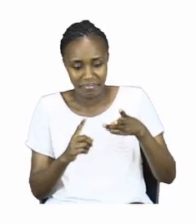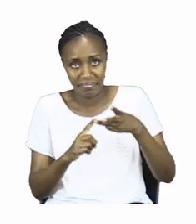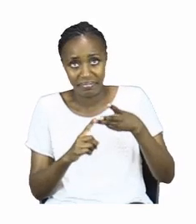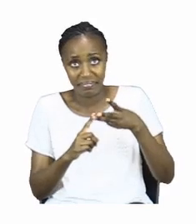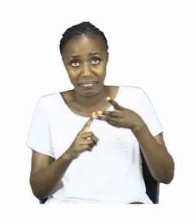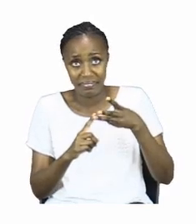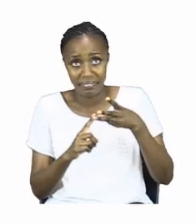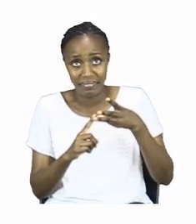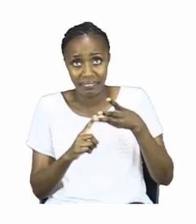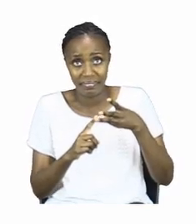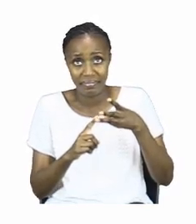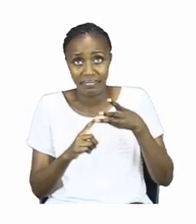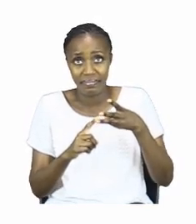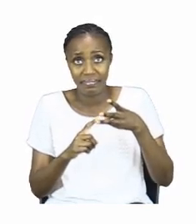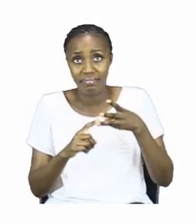word earth.